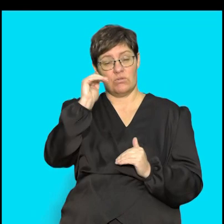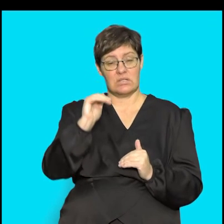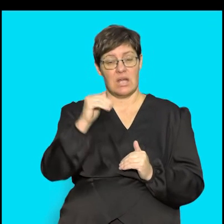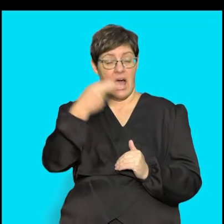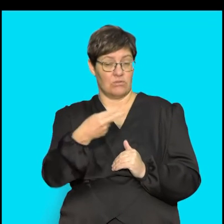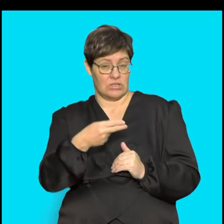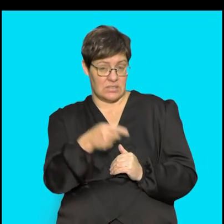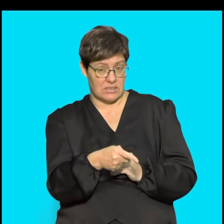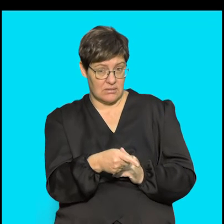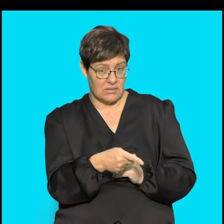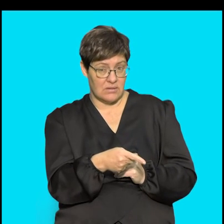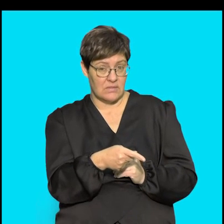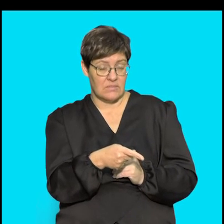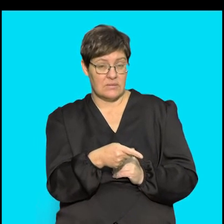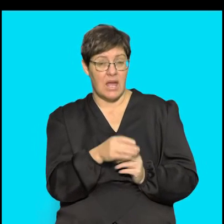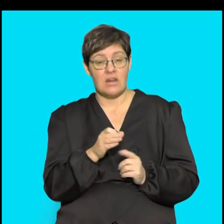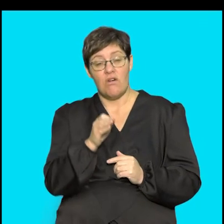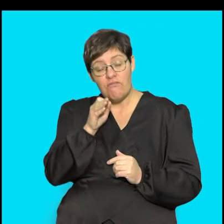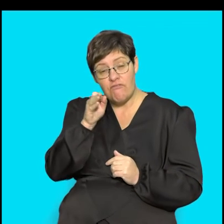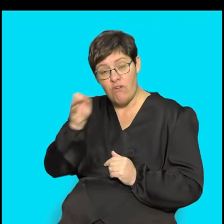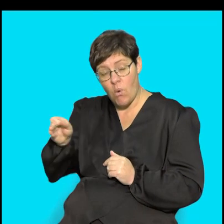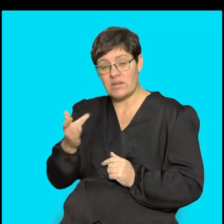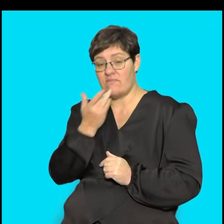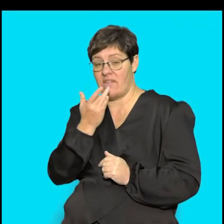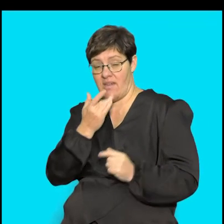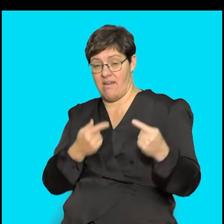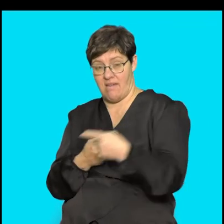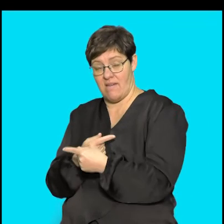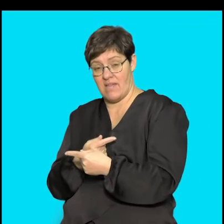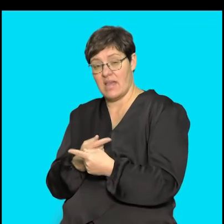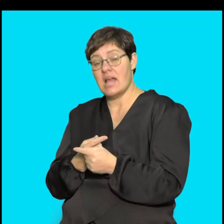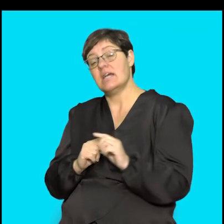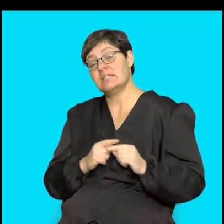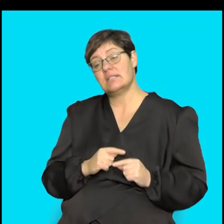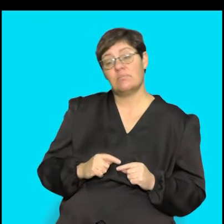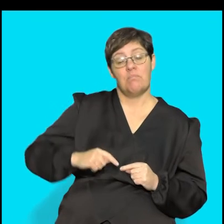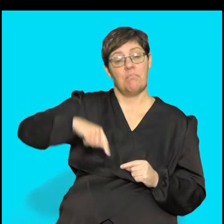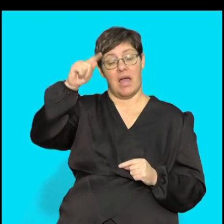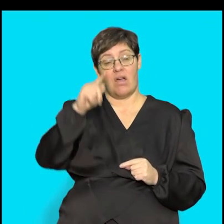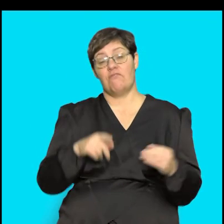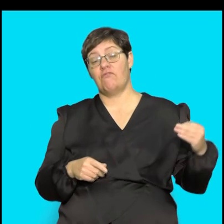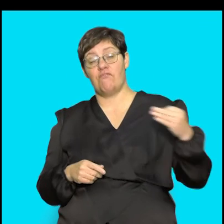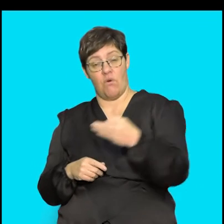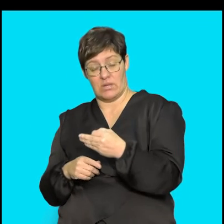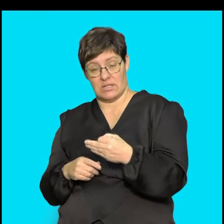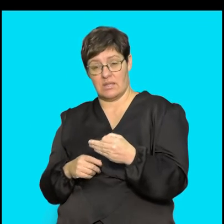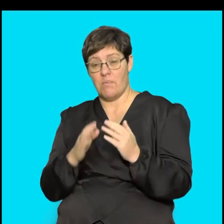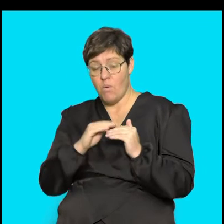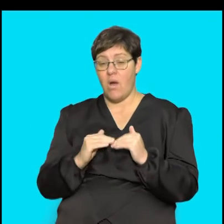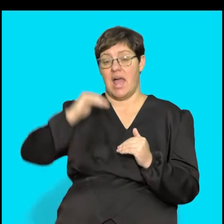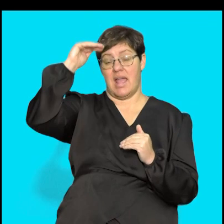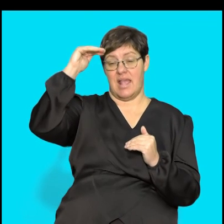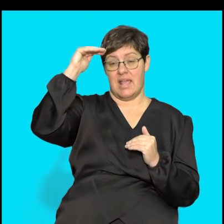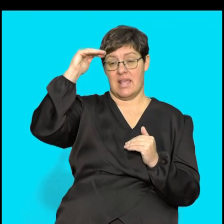an increase in hydrogen and the forward reaction was favored, the spike for our forward reaction